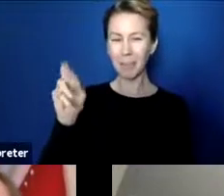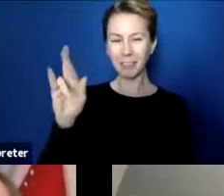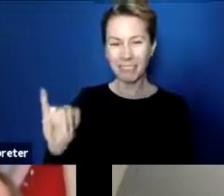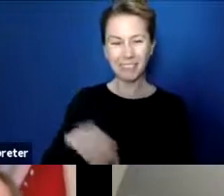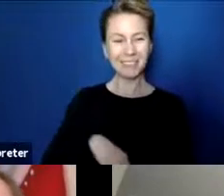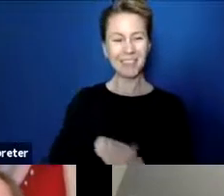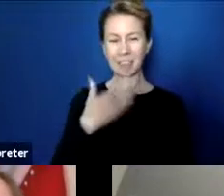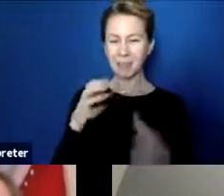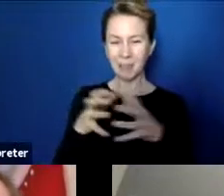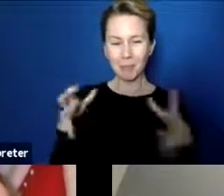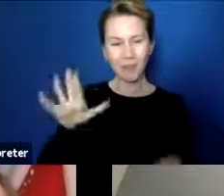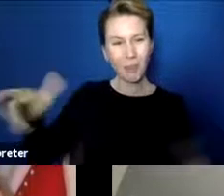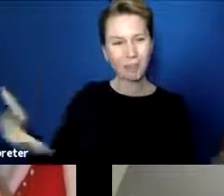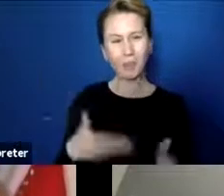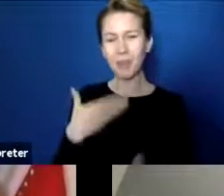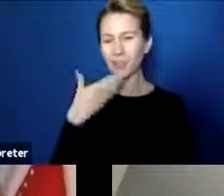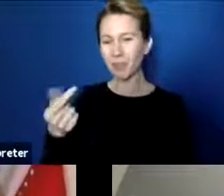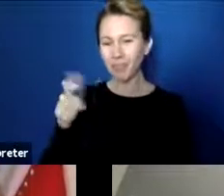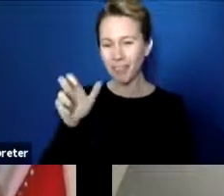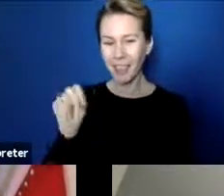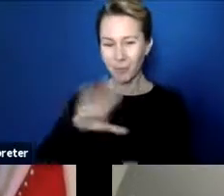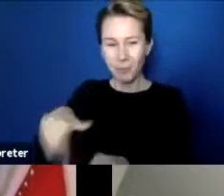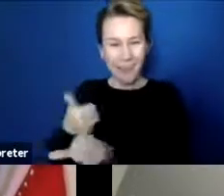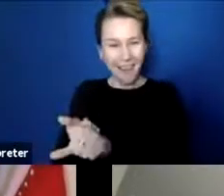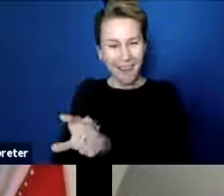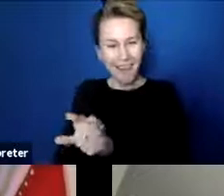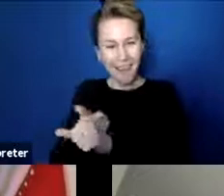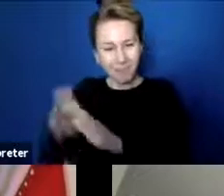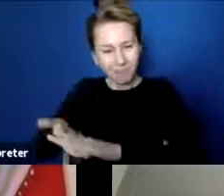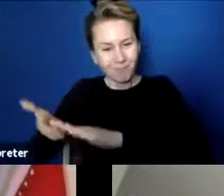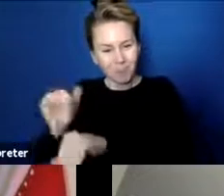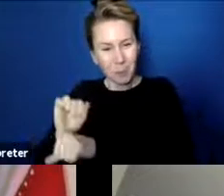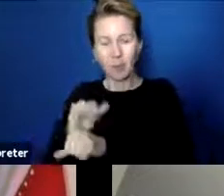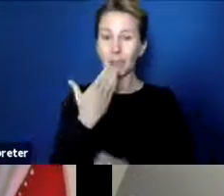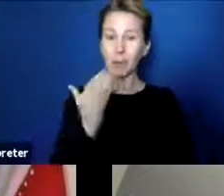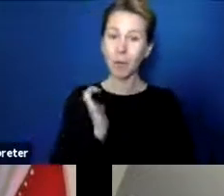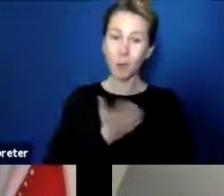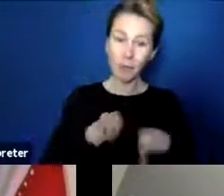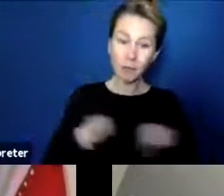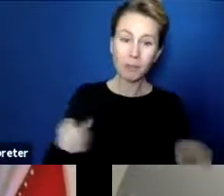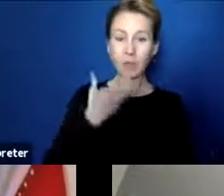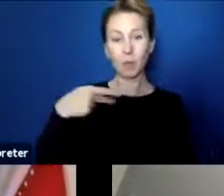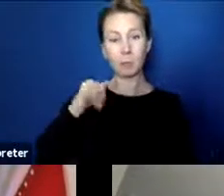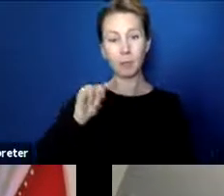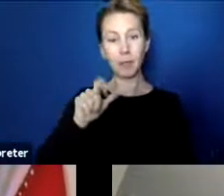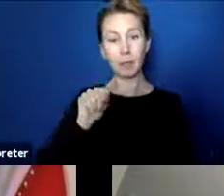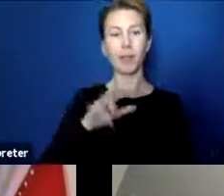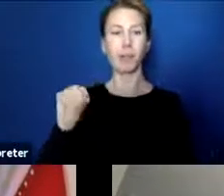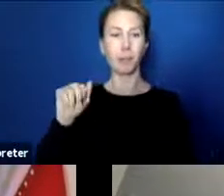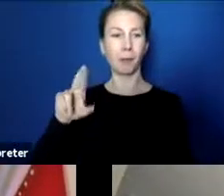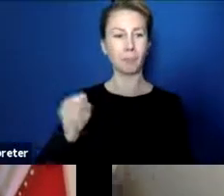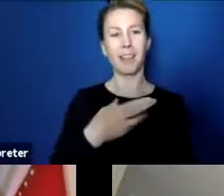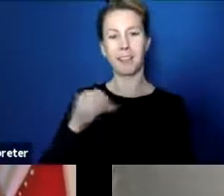of her compassion and passion, vast knowledge and expertise, and collaborative spirit. So thanks to her.